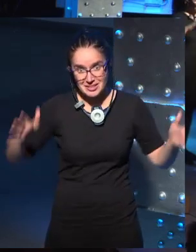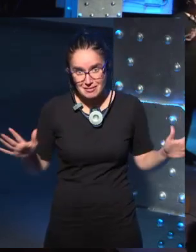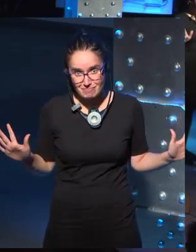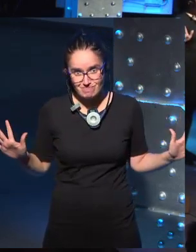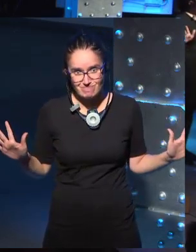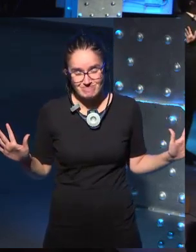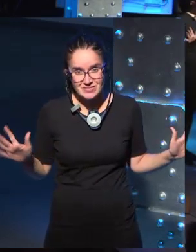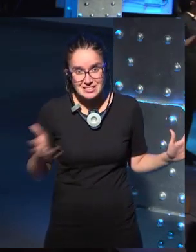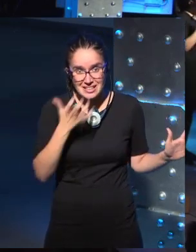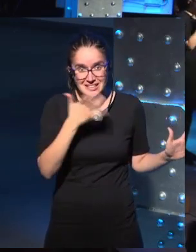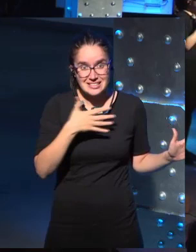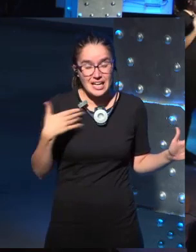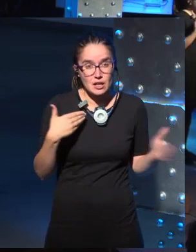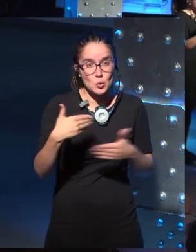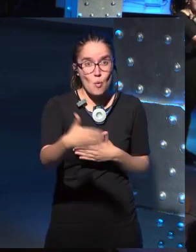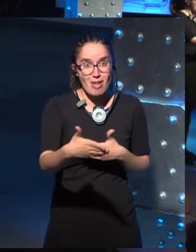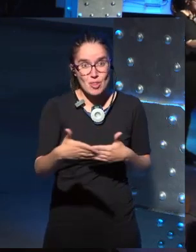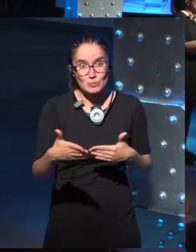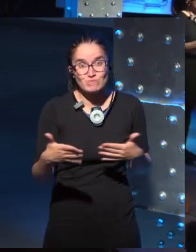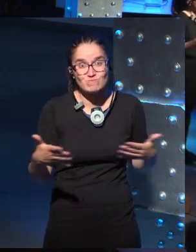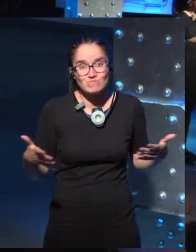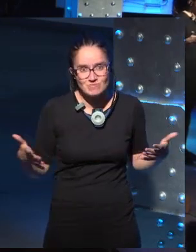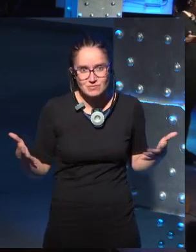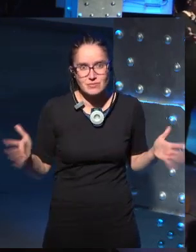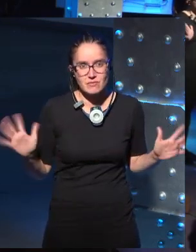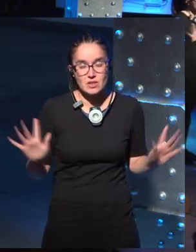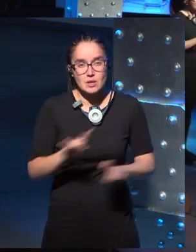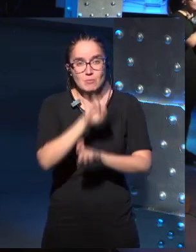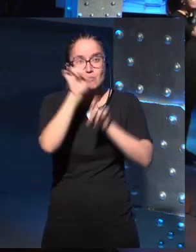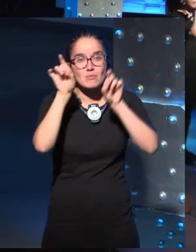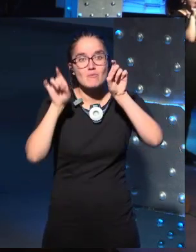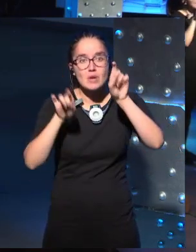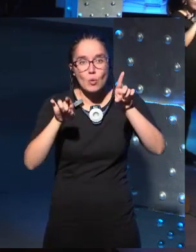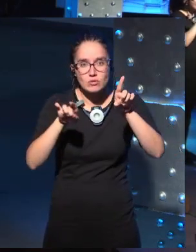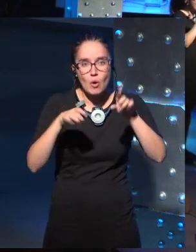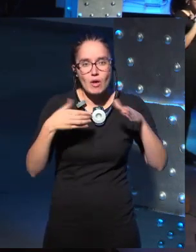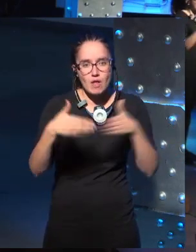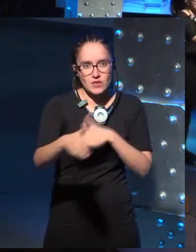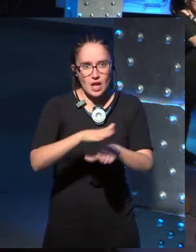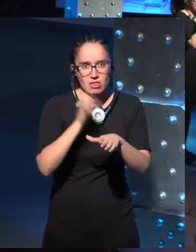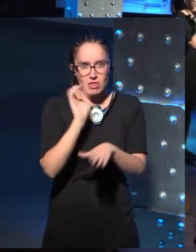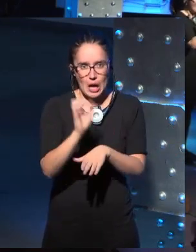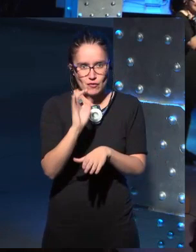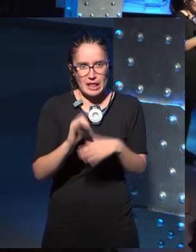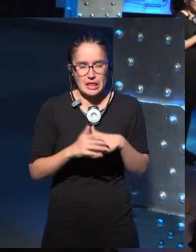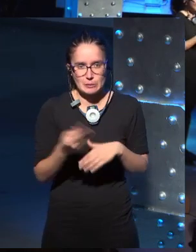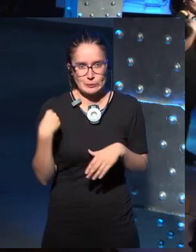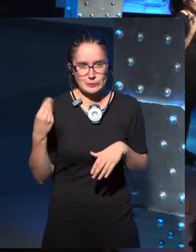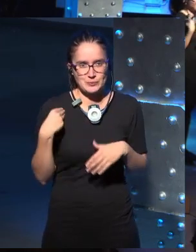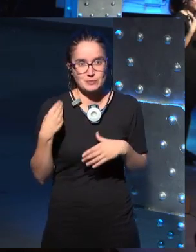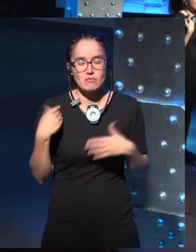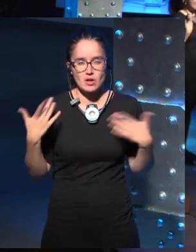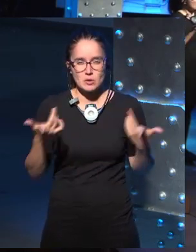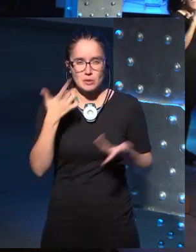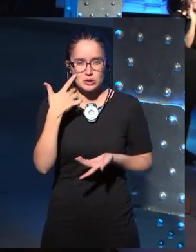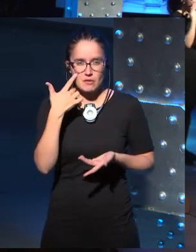If you want to know when that will happen, you have to ask that at the end. So let's see if we can see further than